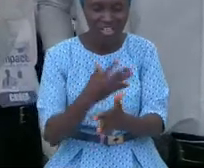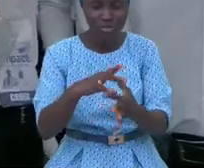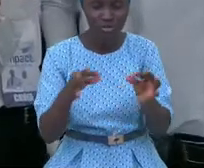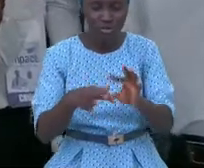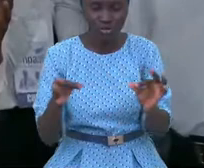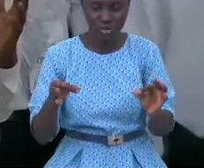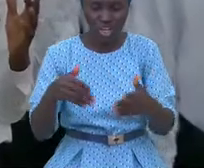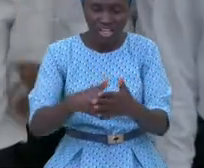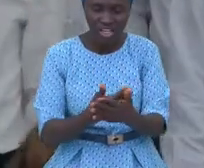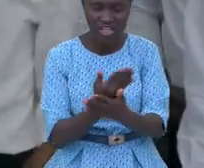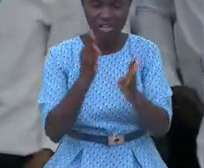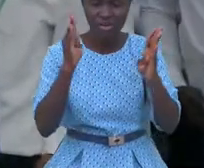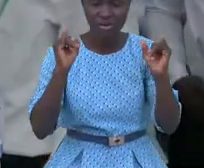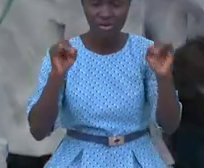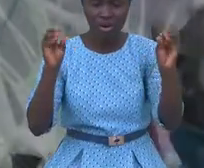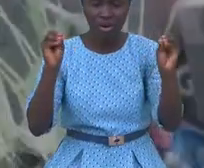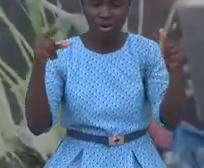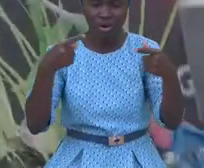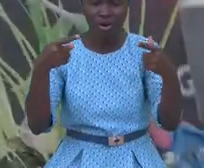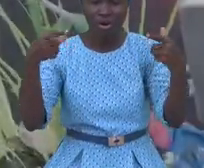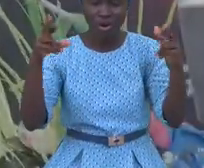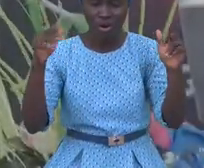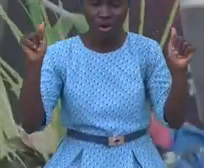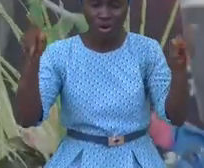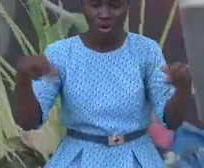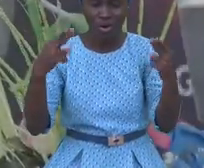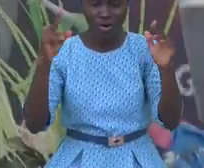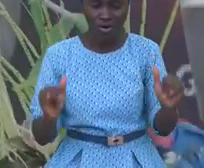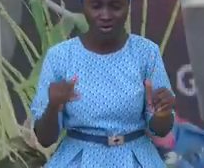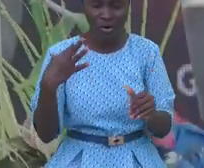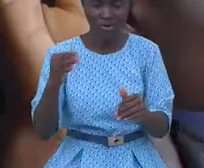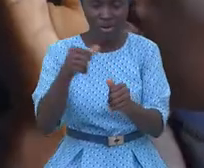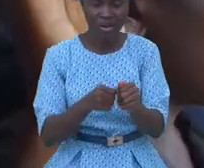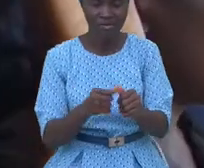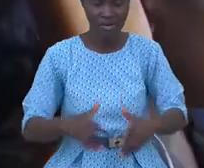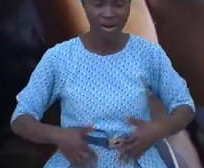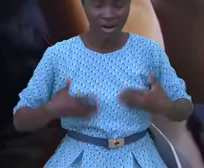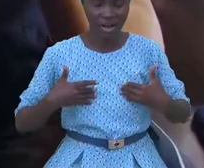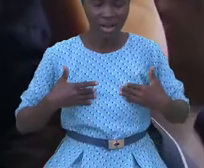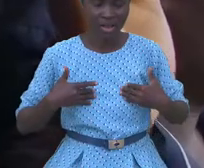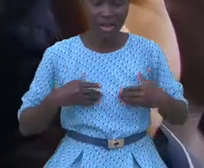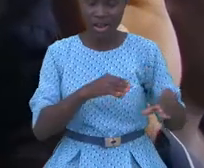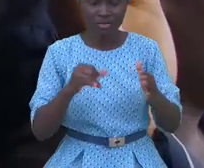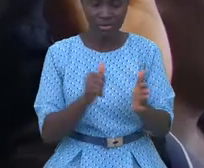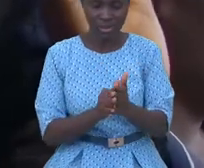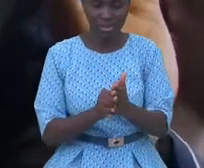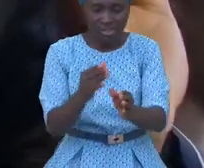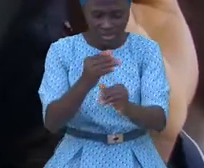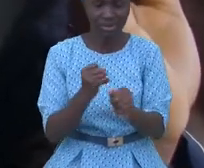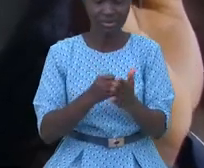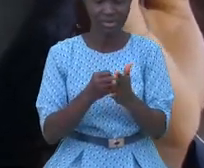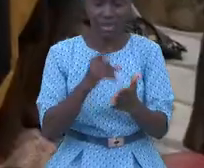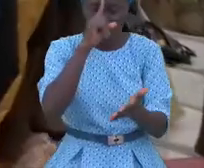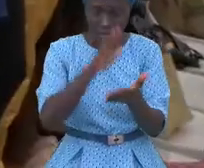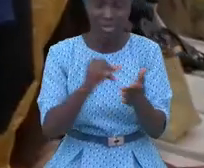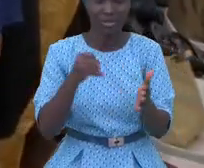biography of every life. Receive that. Believe that.